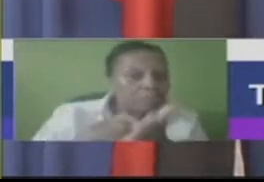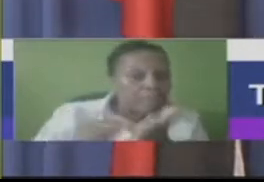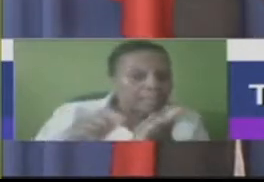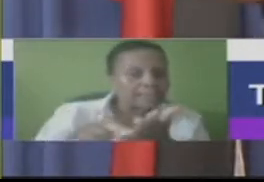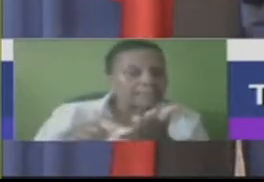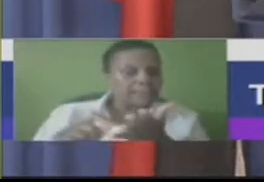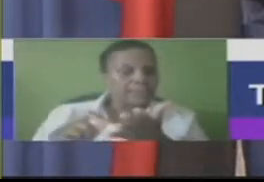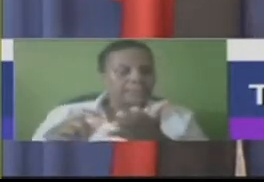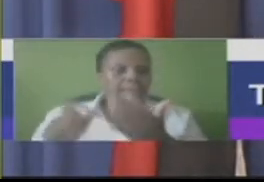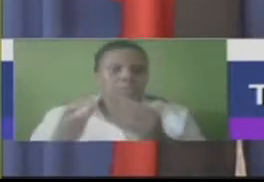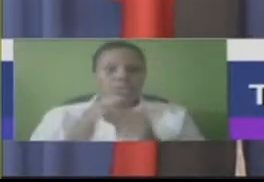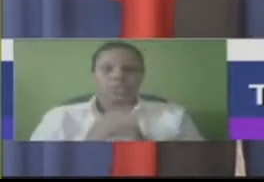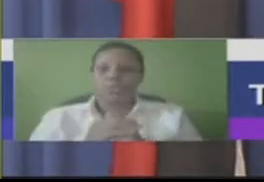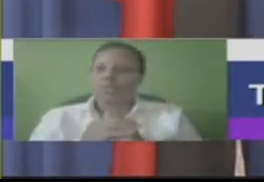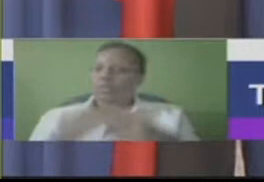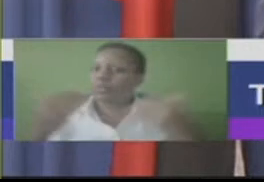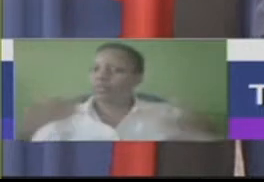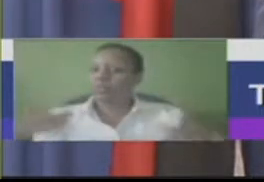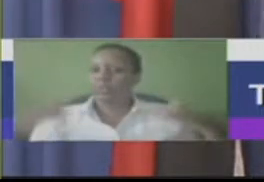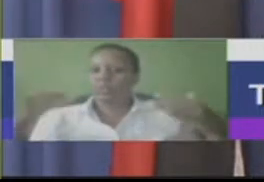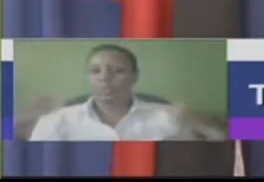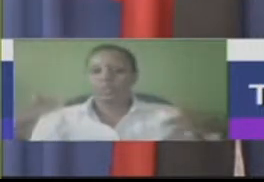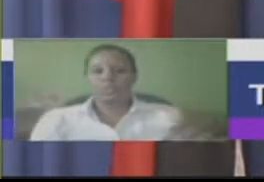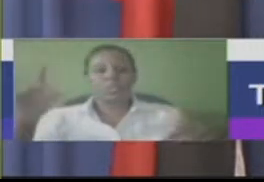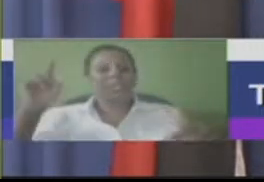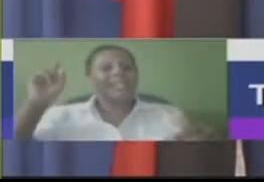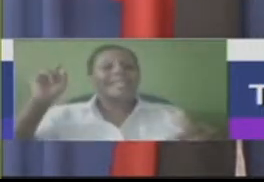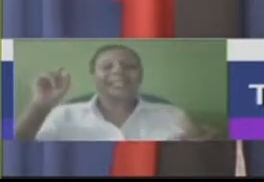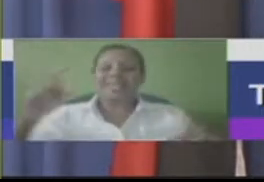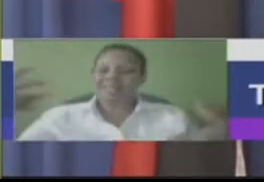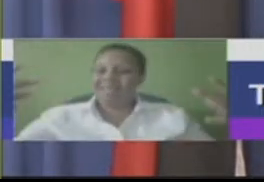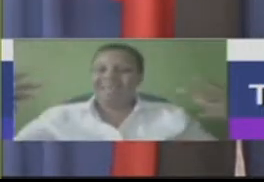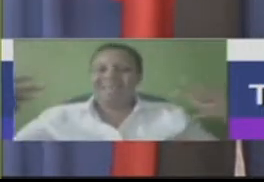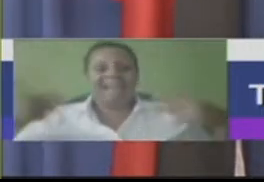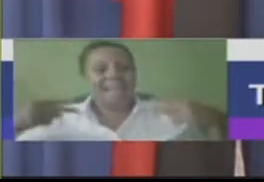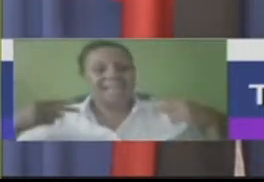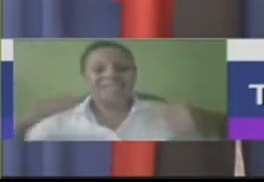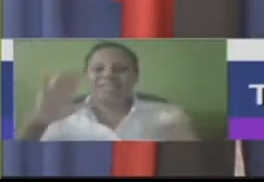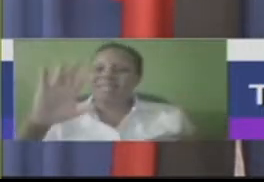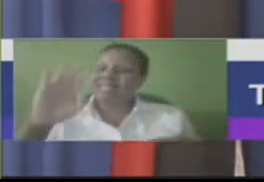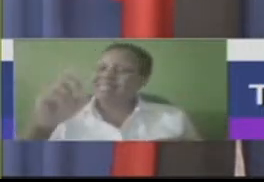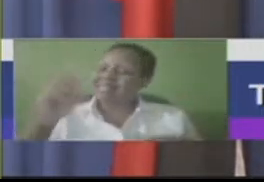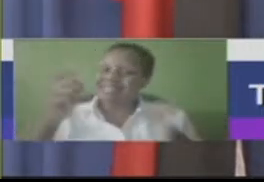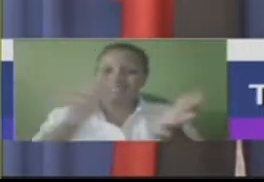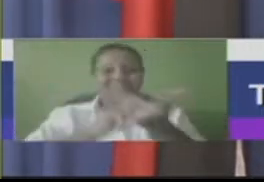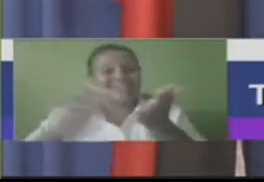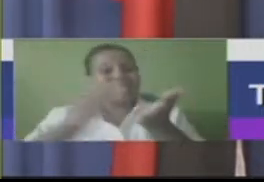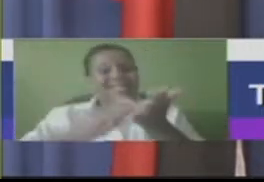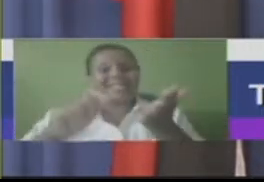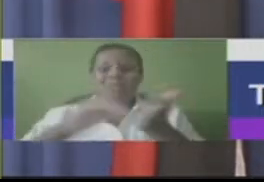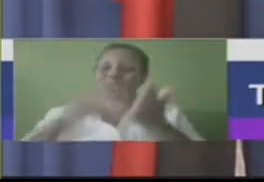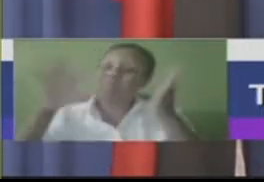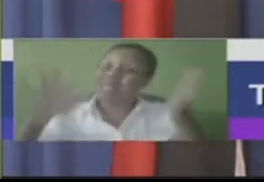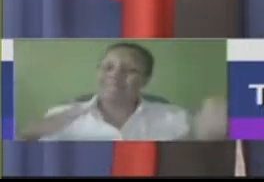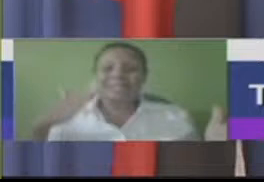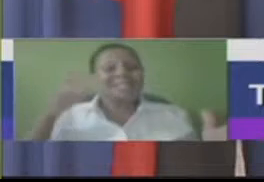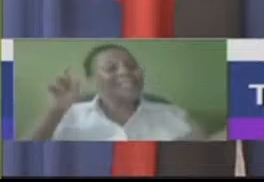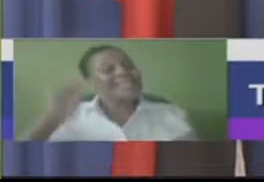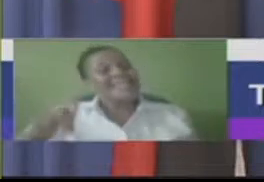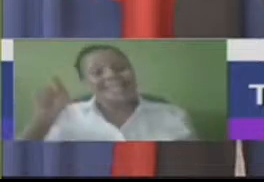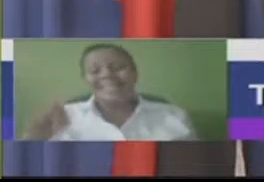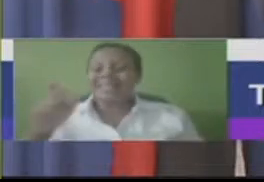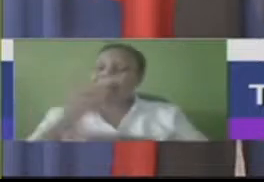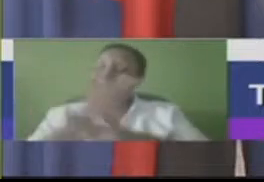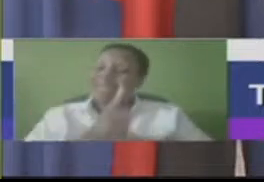not to have those end-of-year 5th form and 6th form students to have their exams. If they do that, our next horizon for them is in